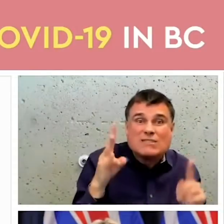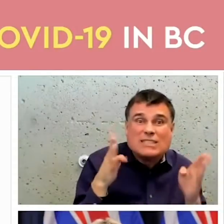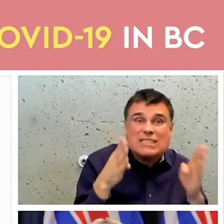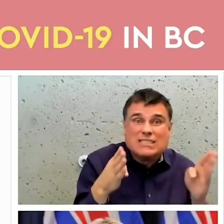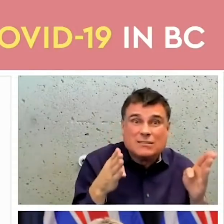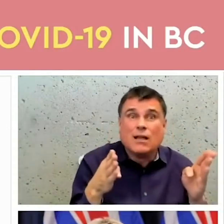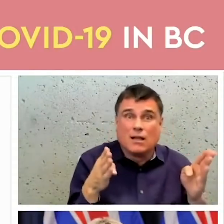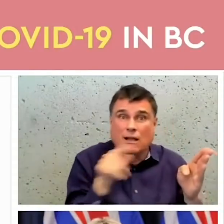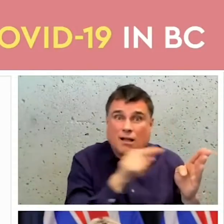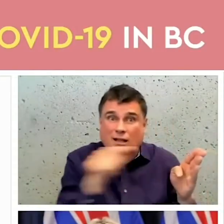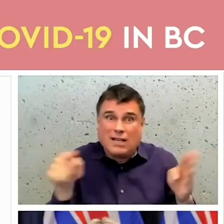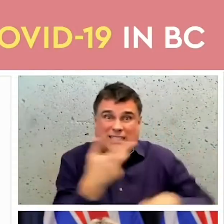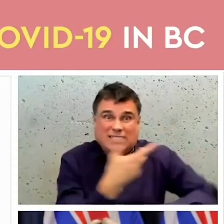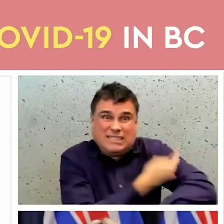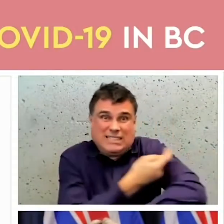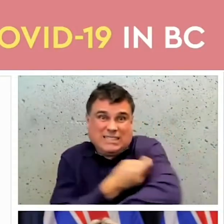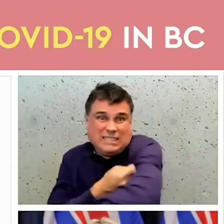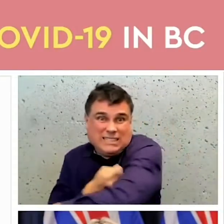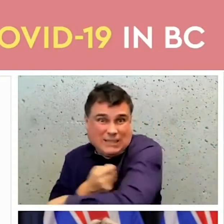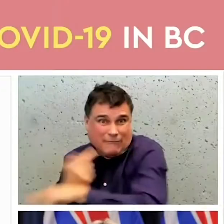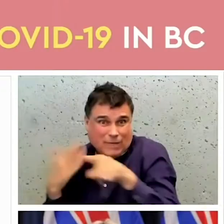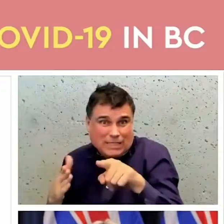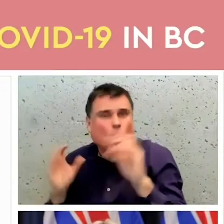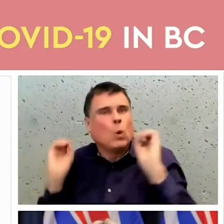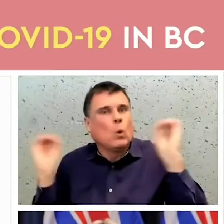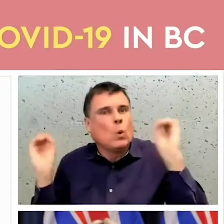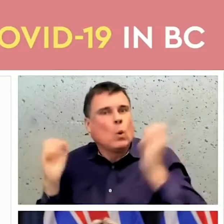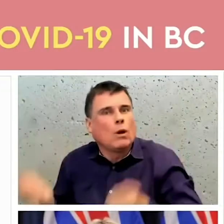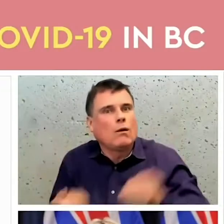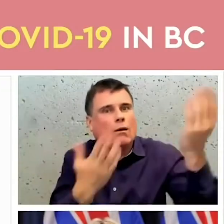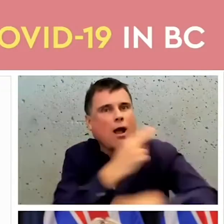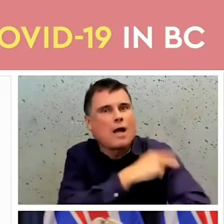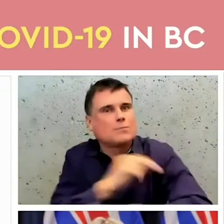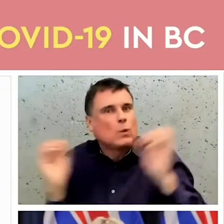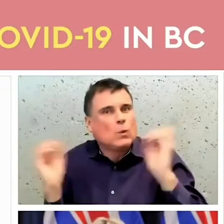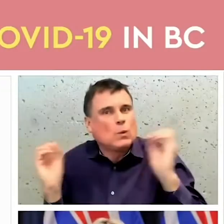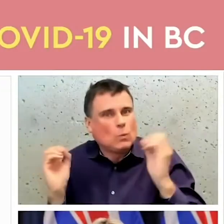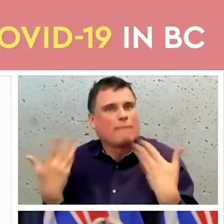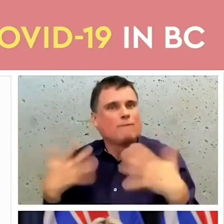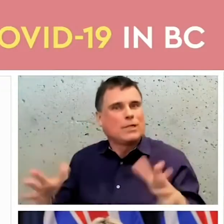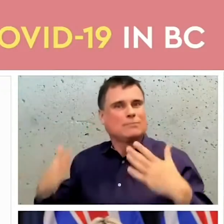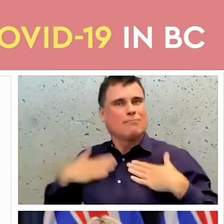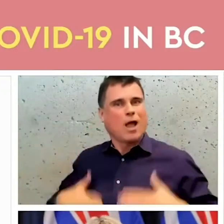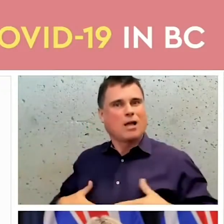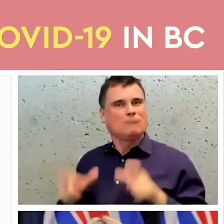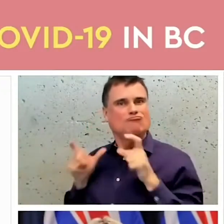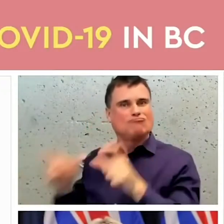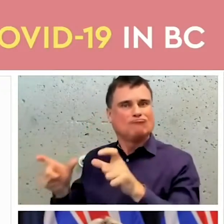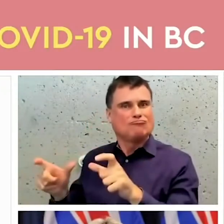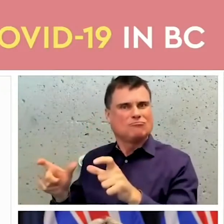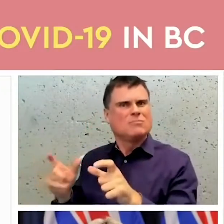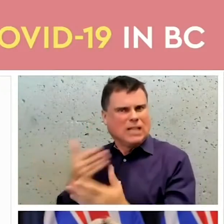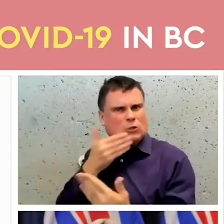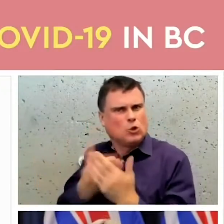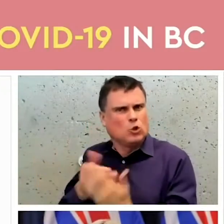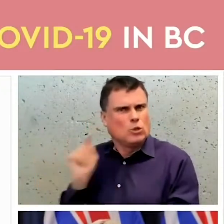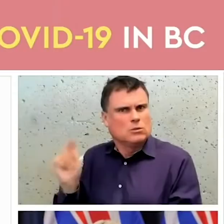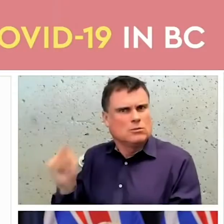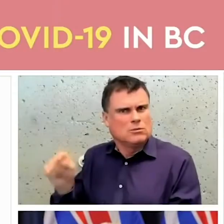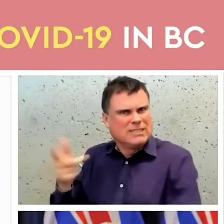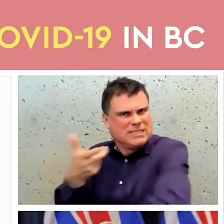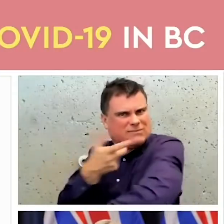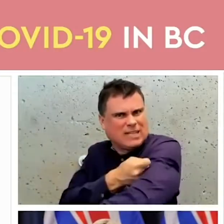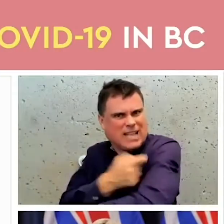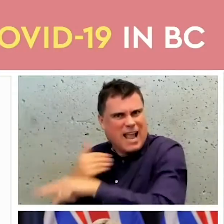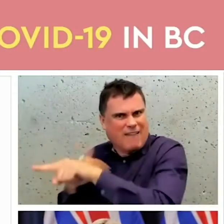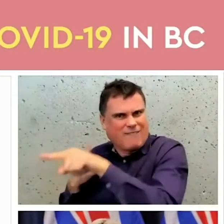vaccine. And really that speaks to how effective these vaccines are, and we've seen this across age groups, at preventing severe illness,